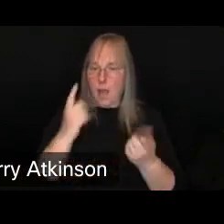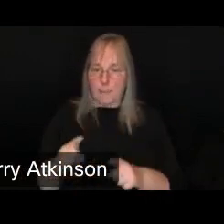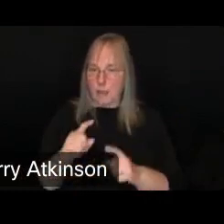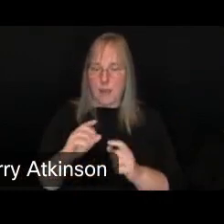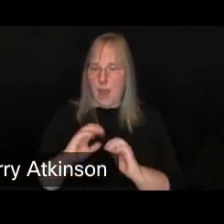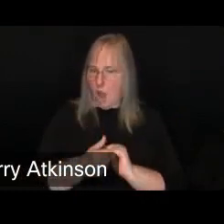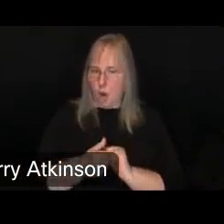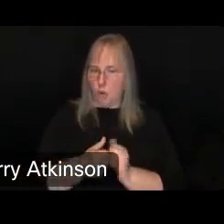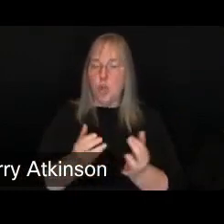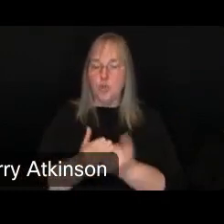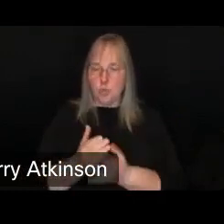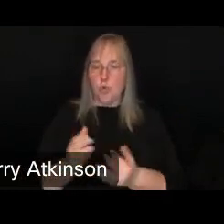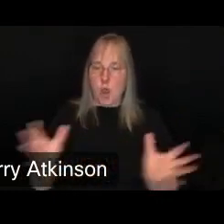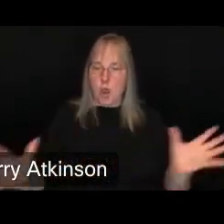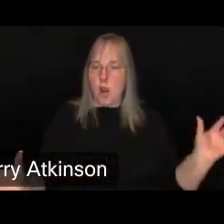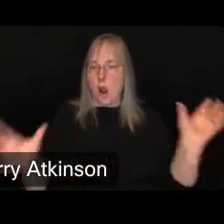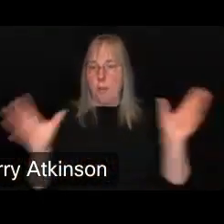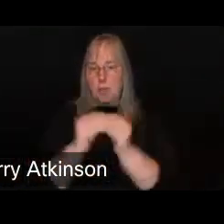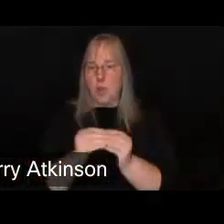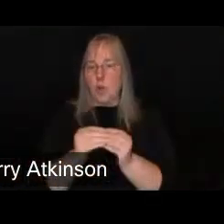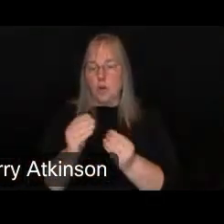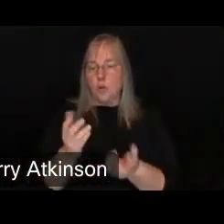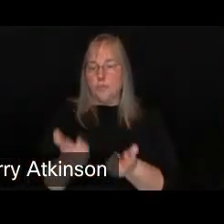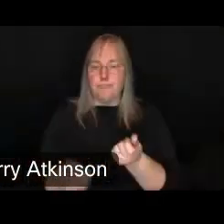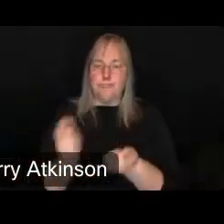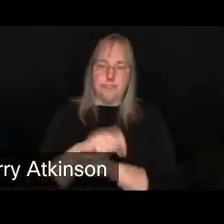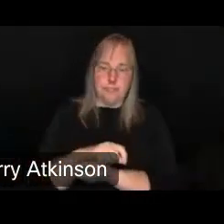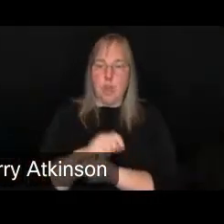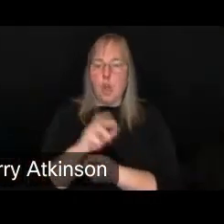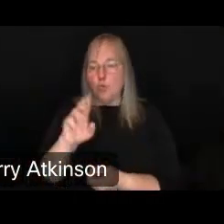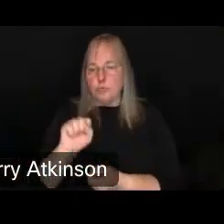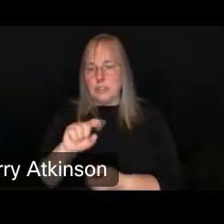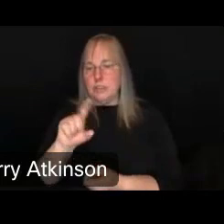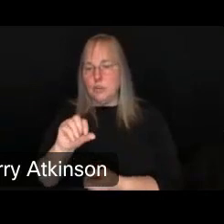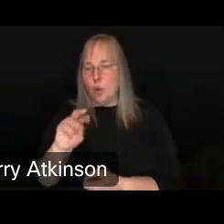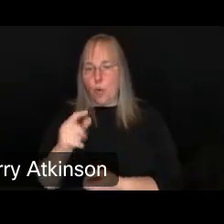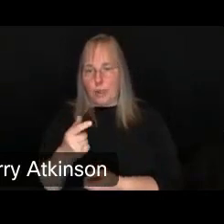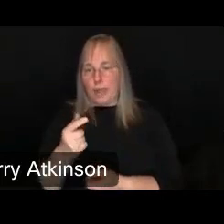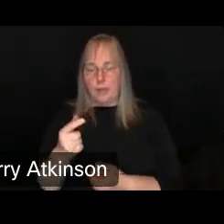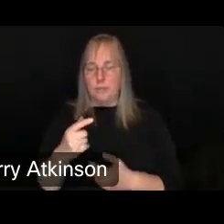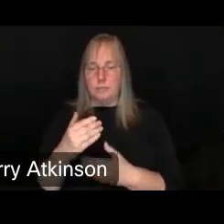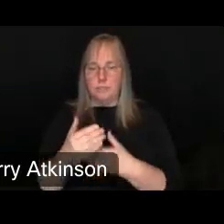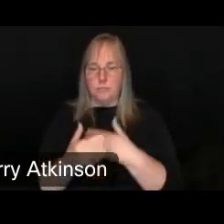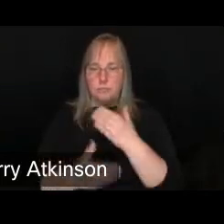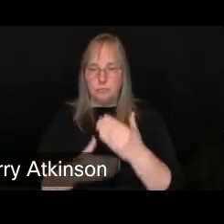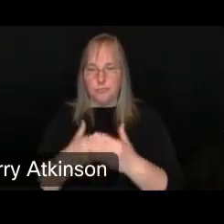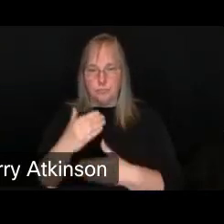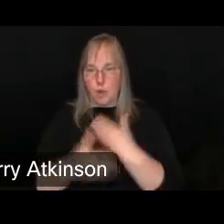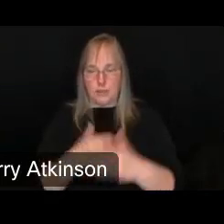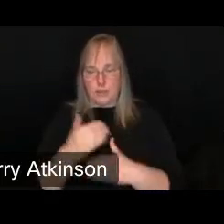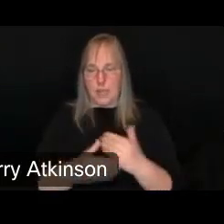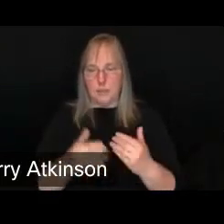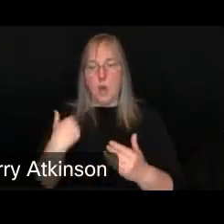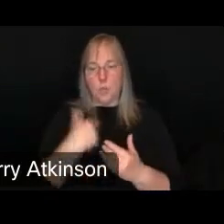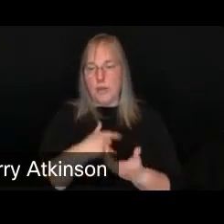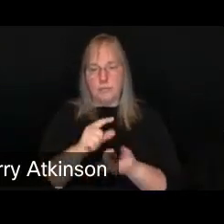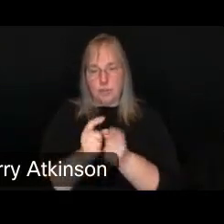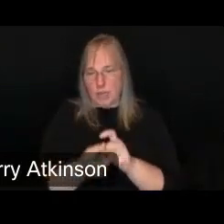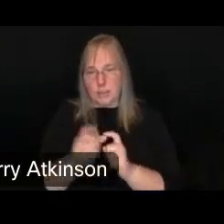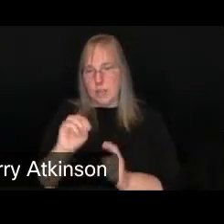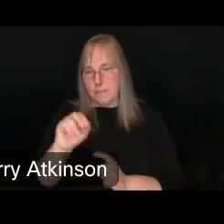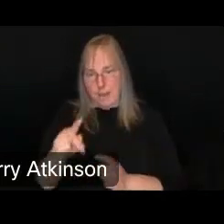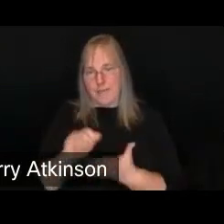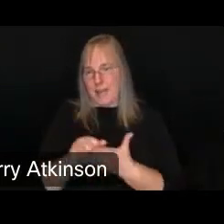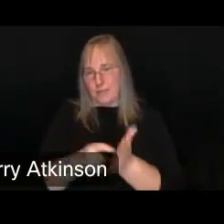comprehensive rezoning process, which is what we have to do to make specifically any map changes, any zoning map changes. So that takes about 3 years. And